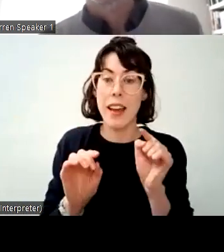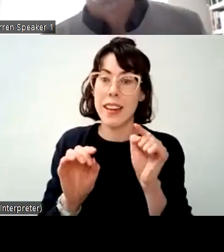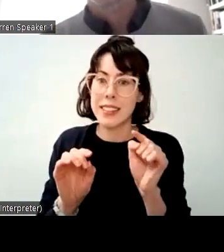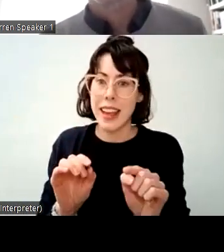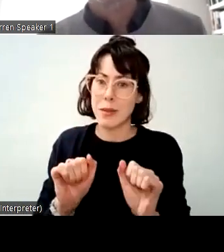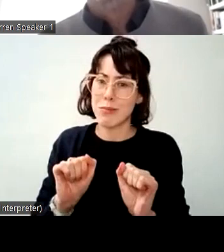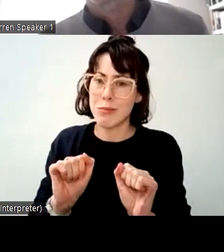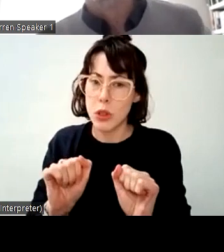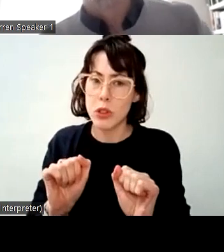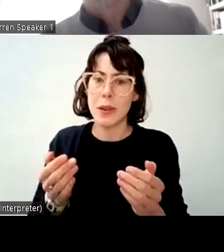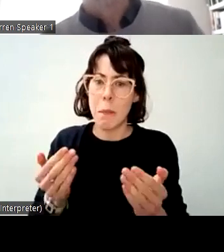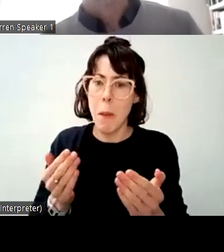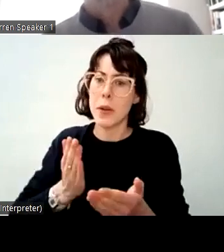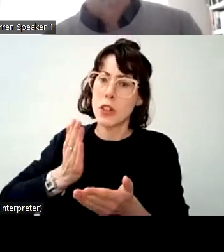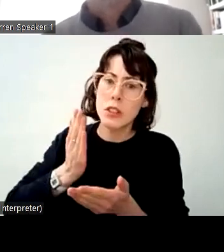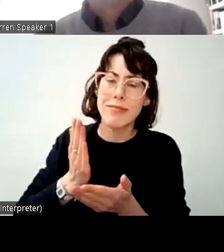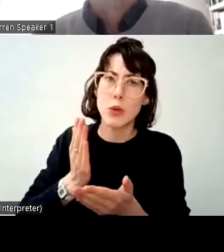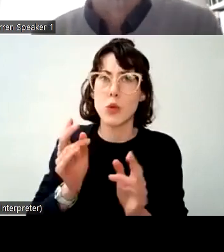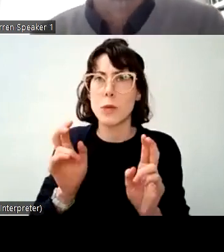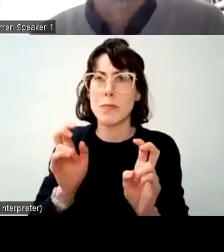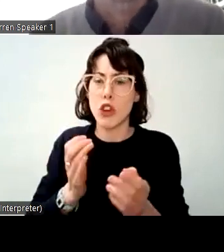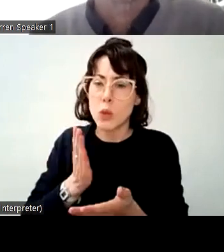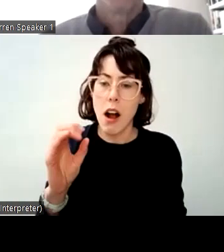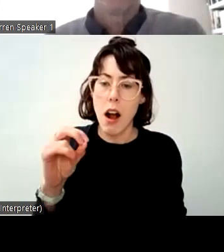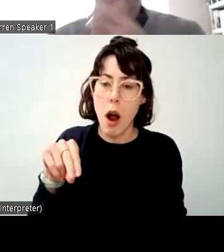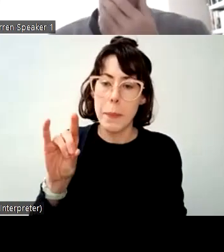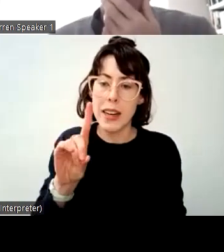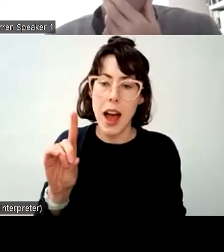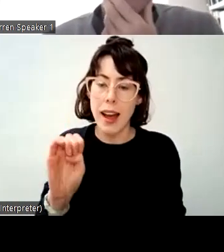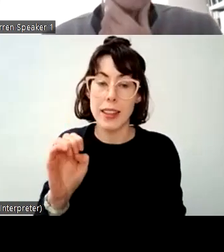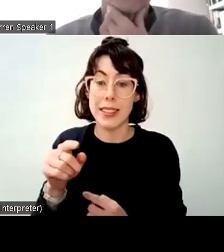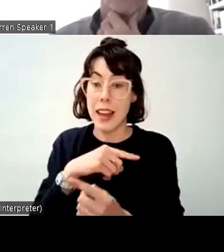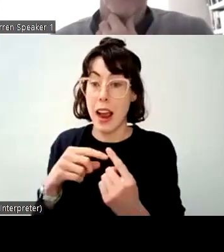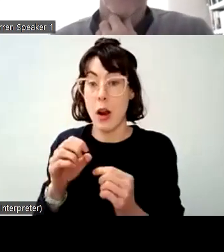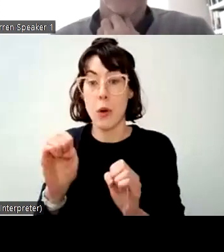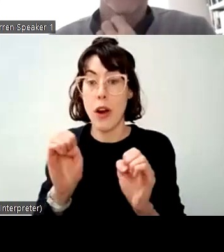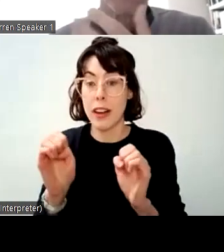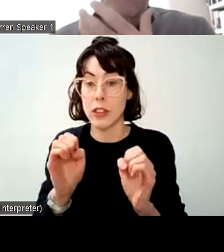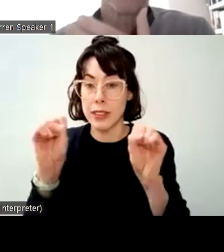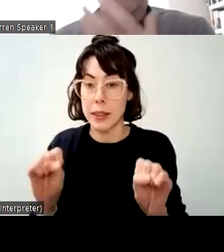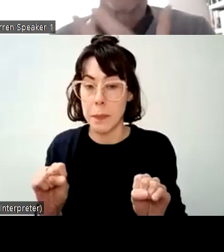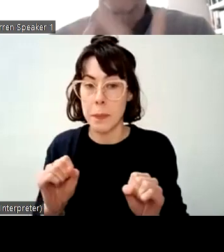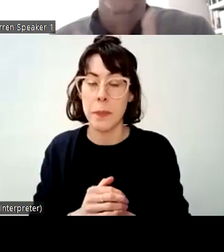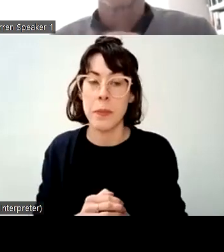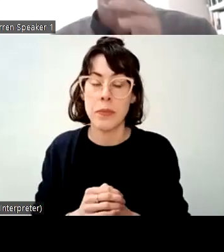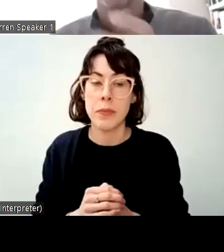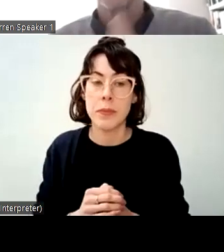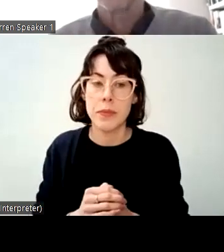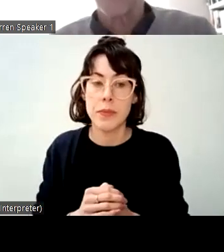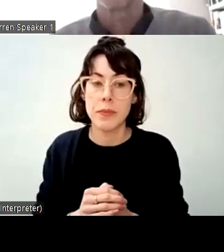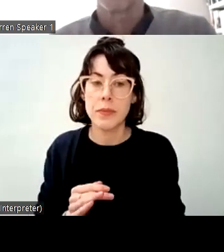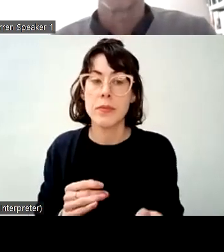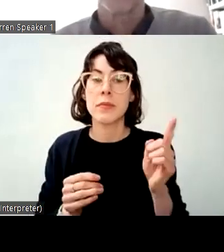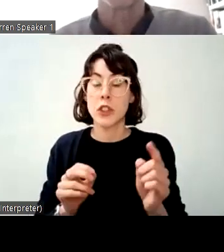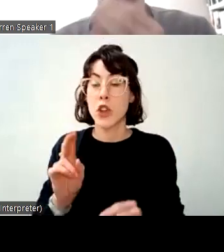of decarbonising the energy systems and introducing circular economies. The UNDP's latest report, I suppose, is very frustrated about